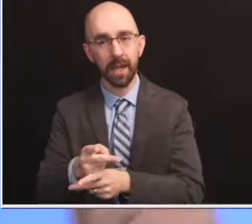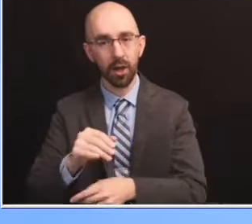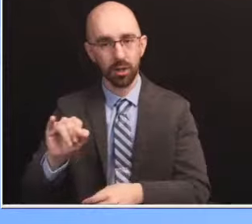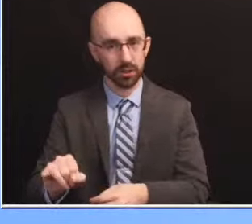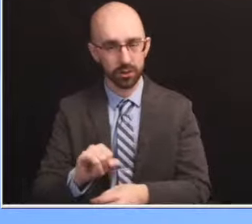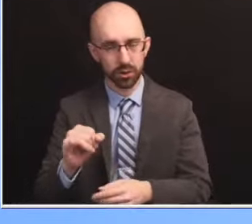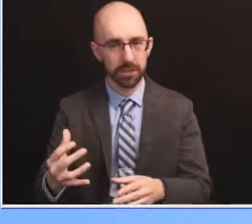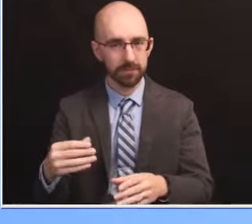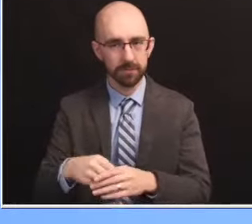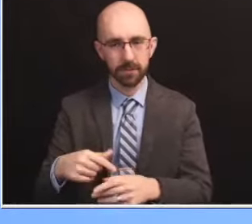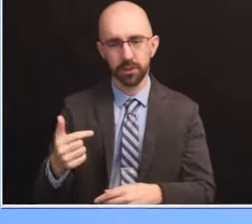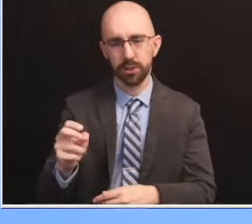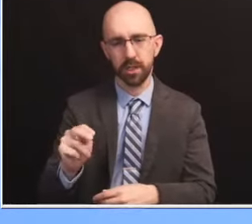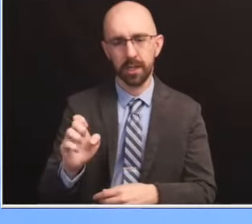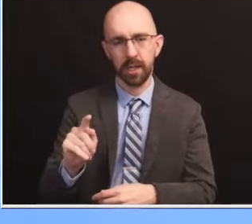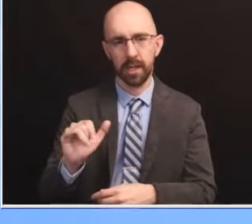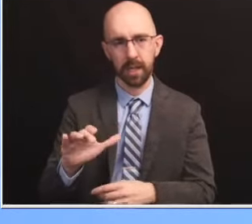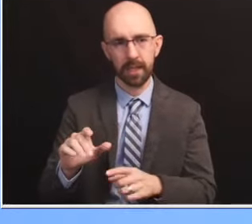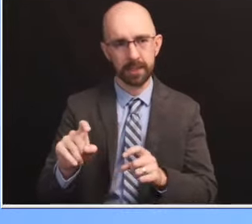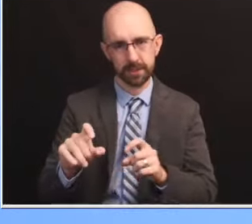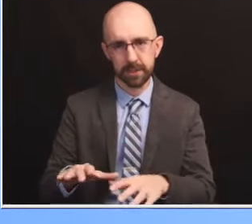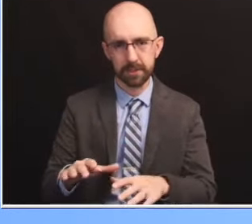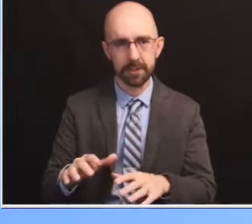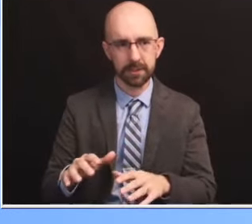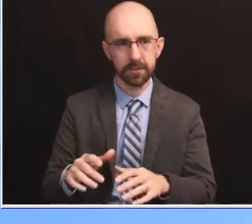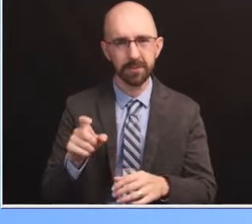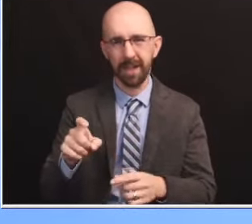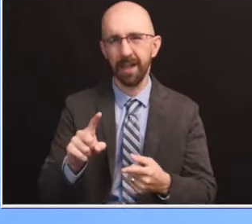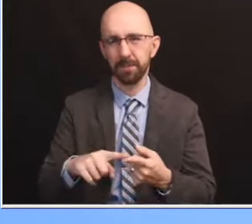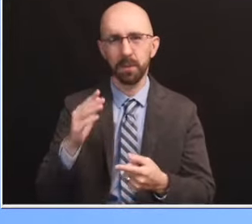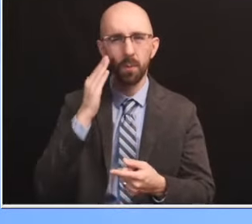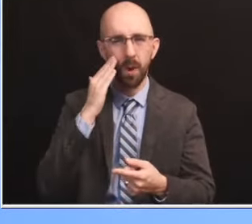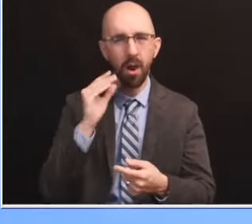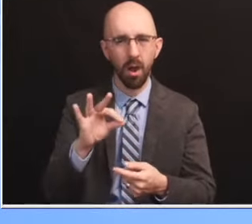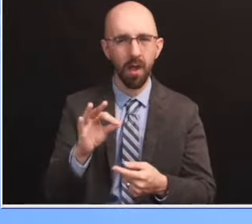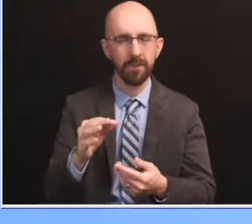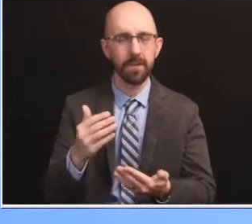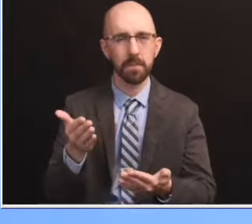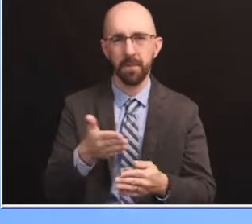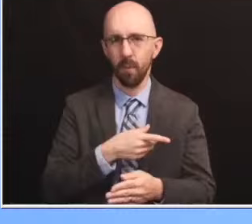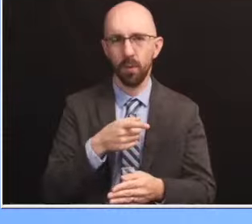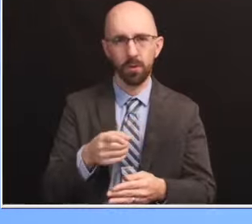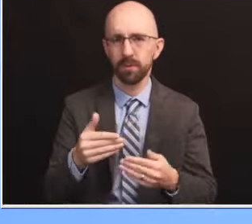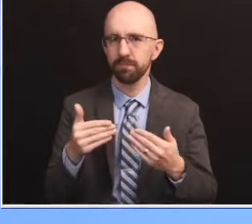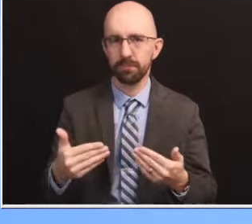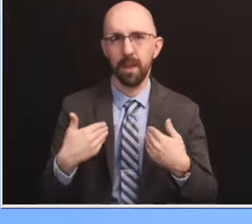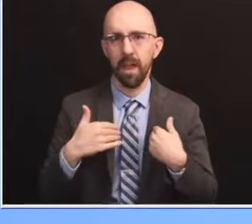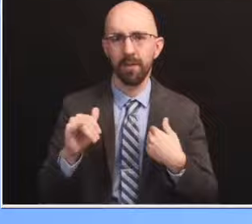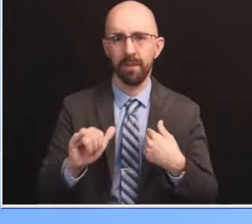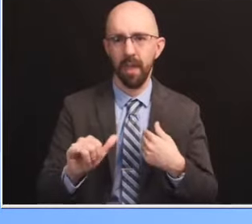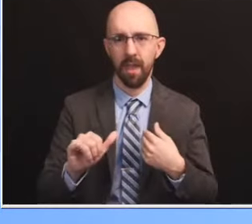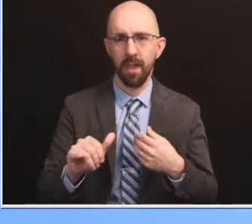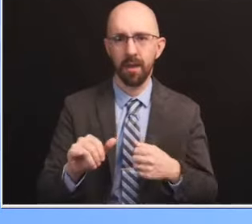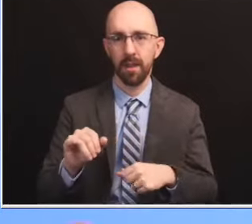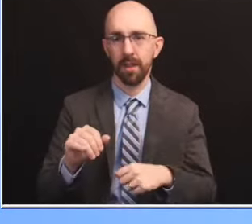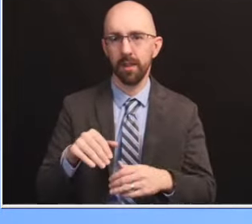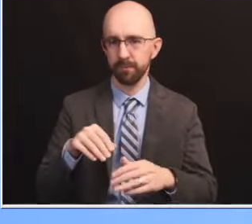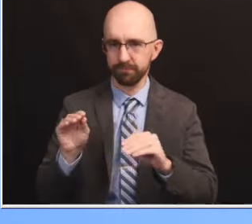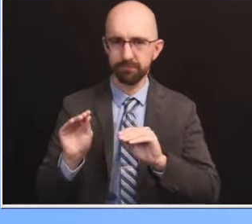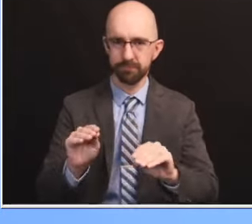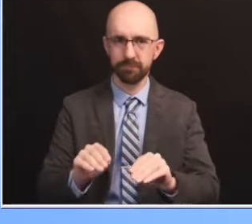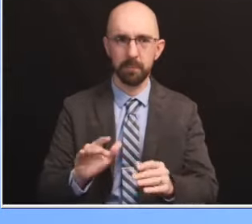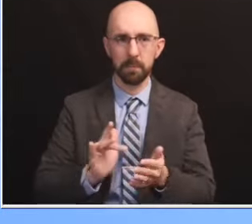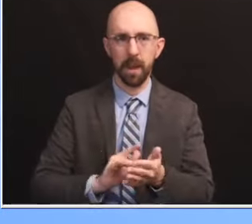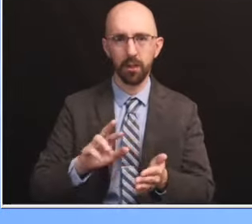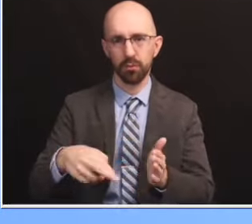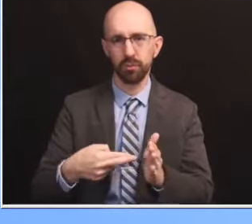genetic testing. Yes. So these are things that you do have to be aware of and mindful of before you have that enter into your medical record, right? So, but for some people, that